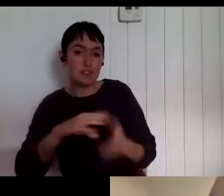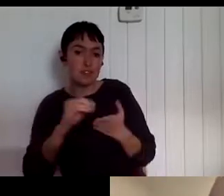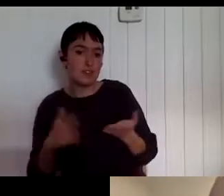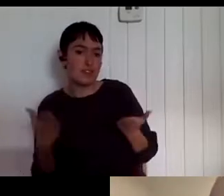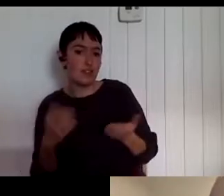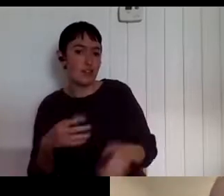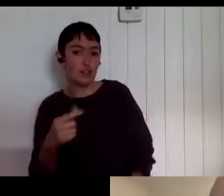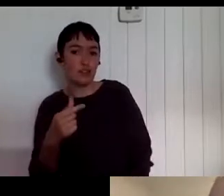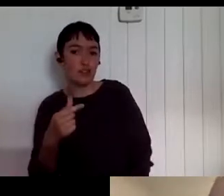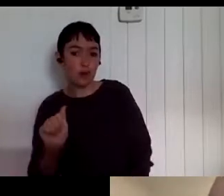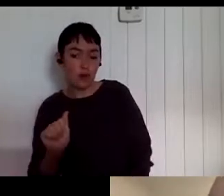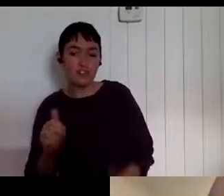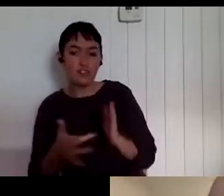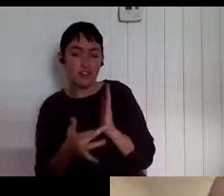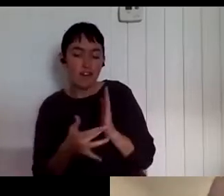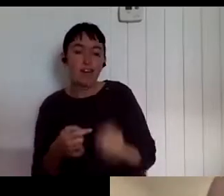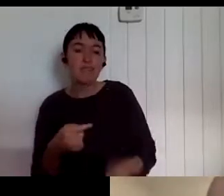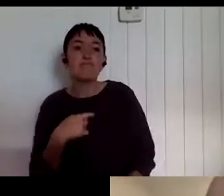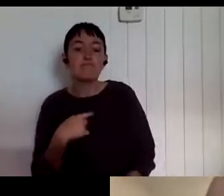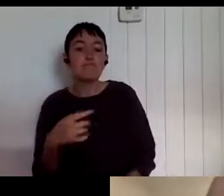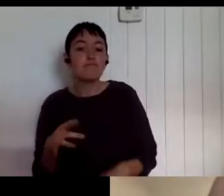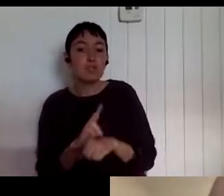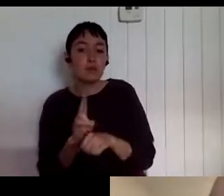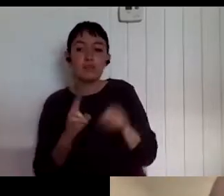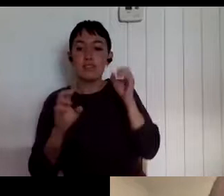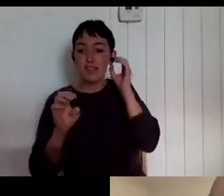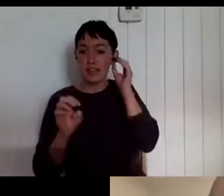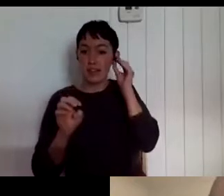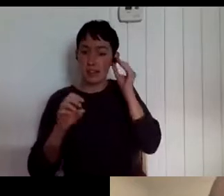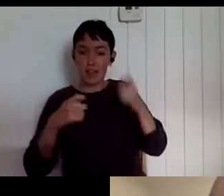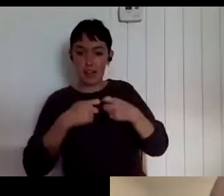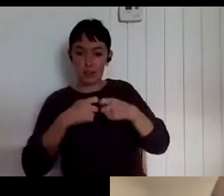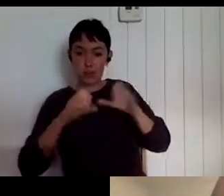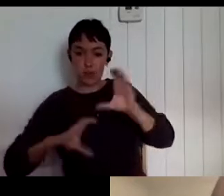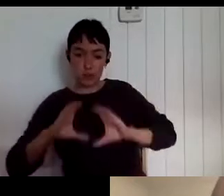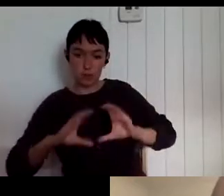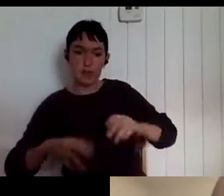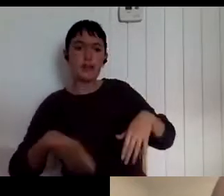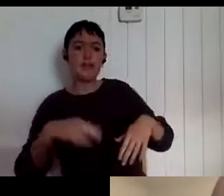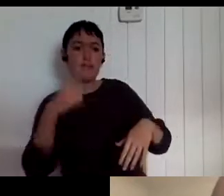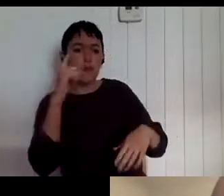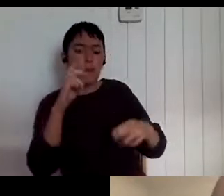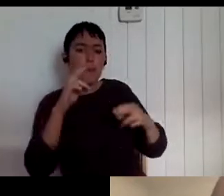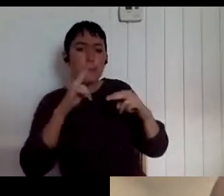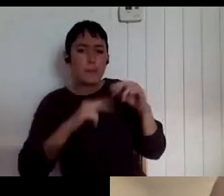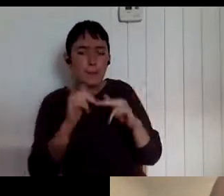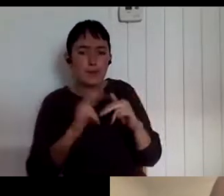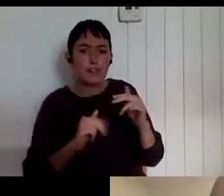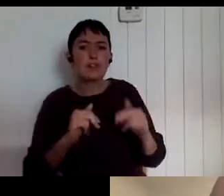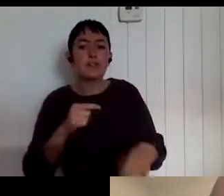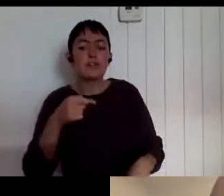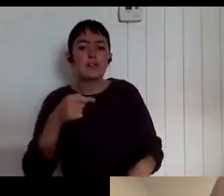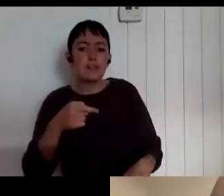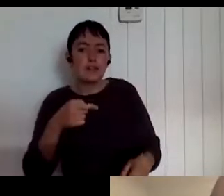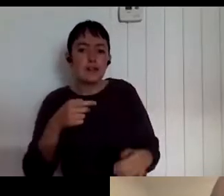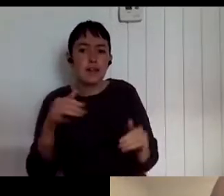use electrochemistry to build different electrodes and sensors to measure molecules that bacteria produce to talk to